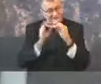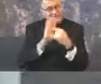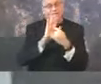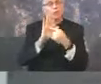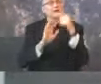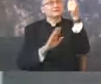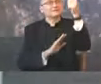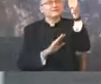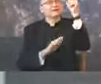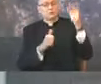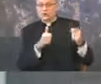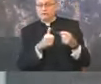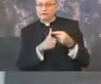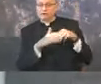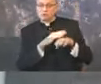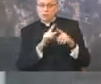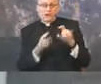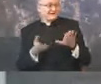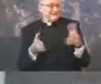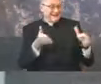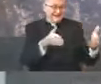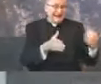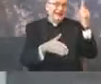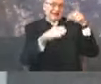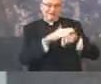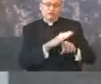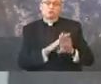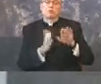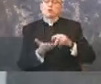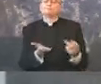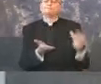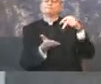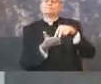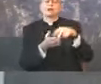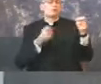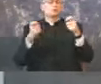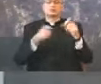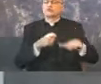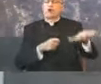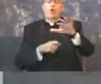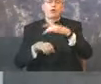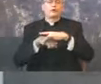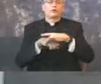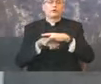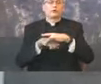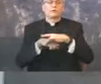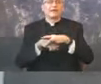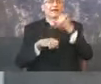dead and ruler of the kings of the earth. To him who loves